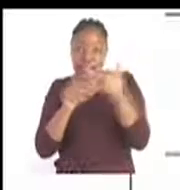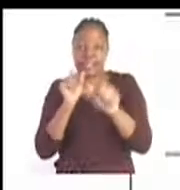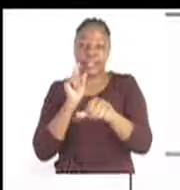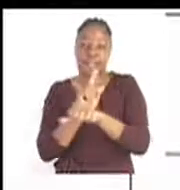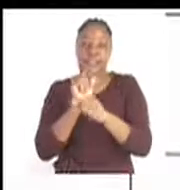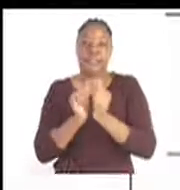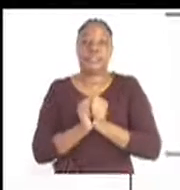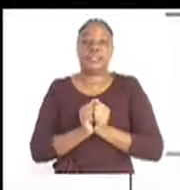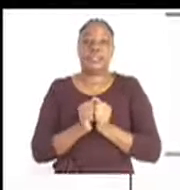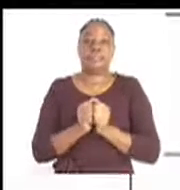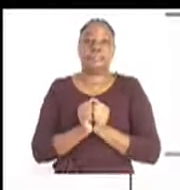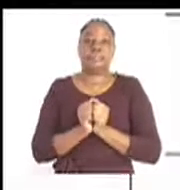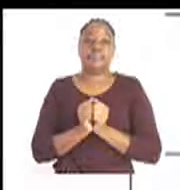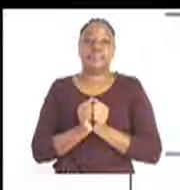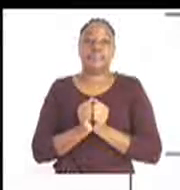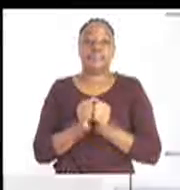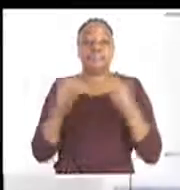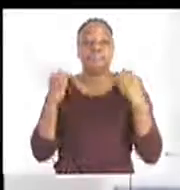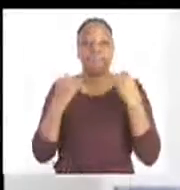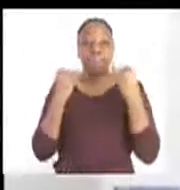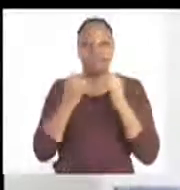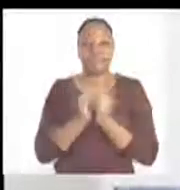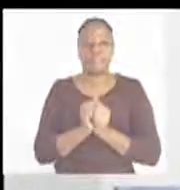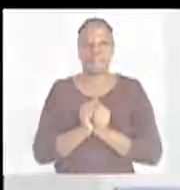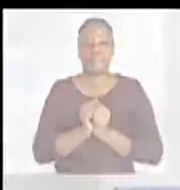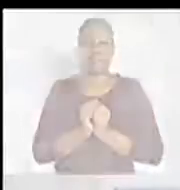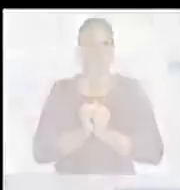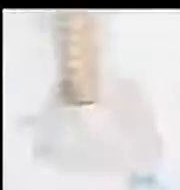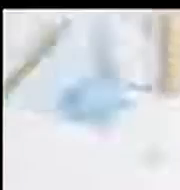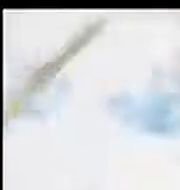the exercise. Have fun.